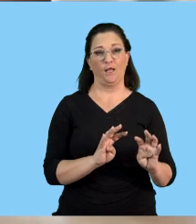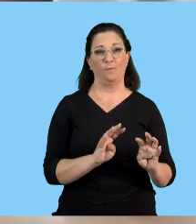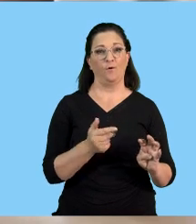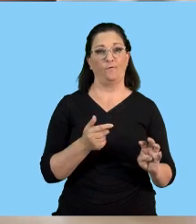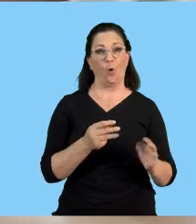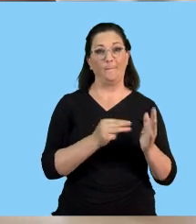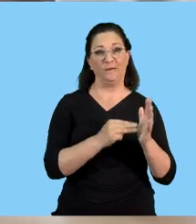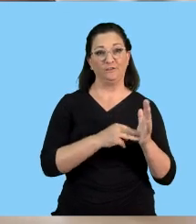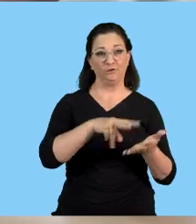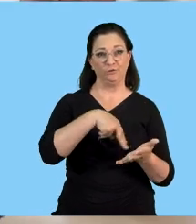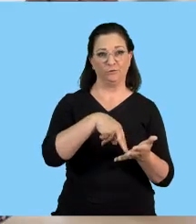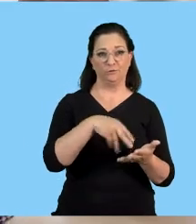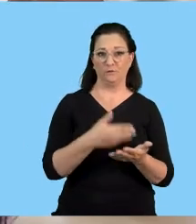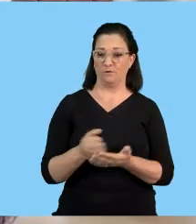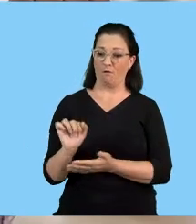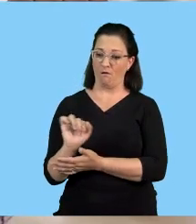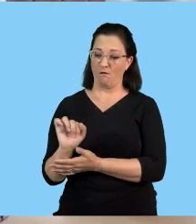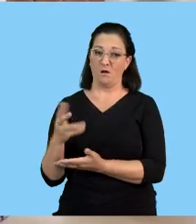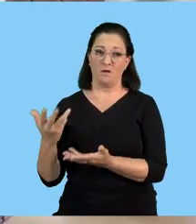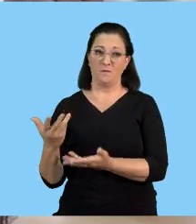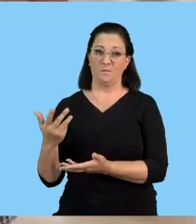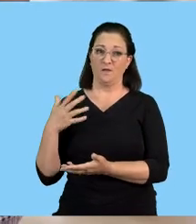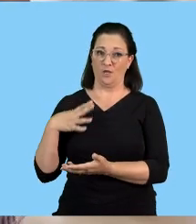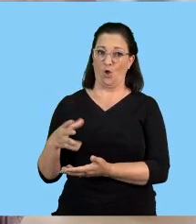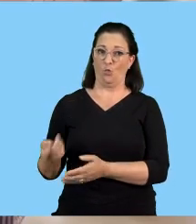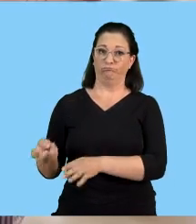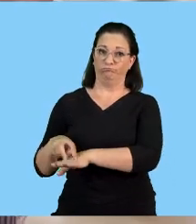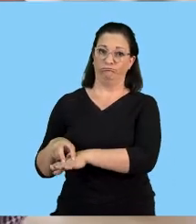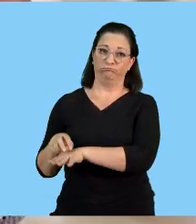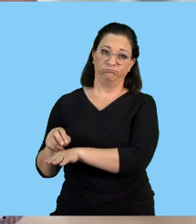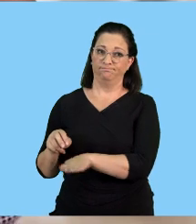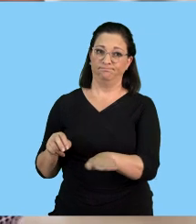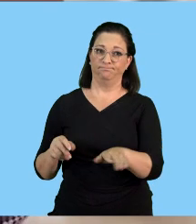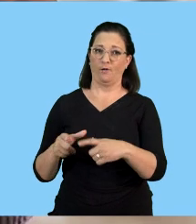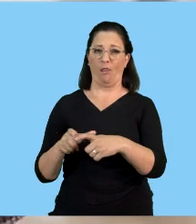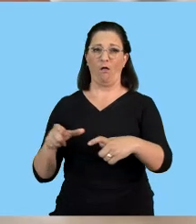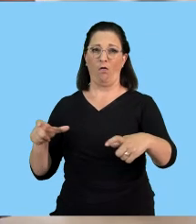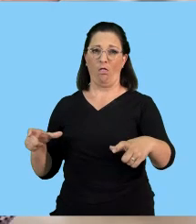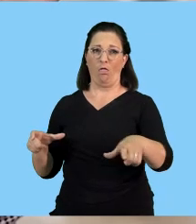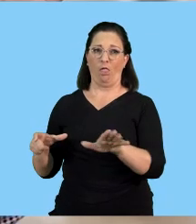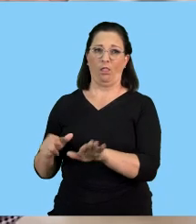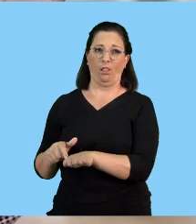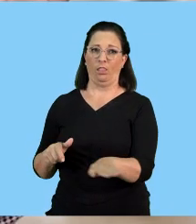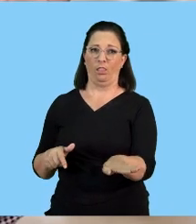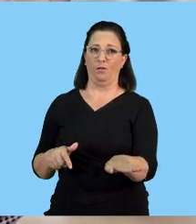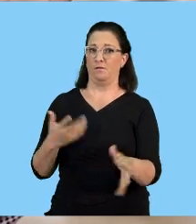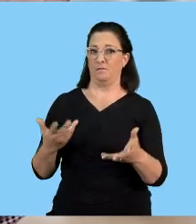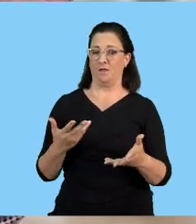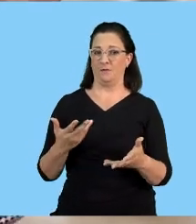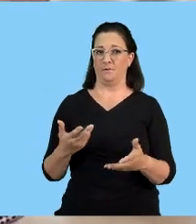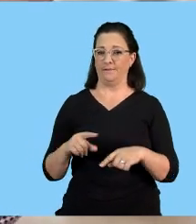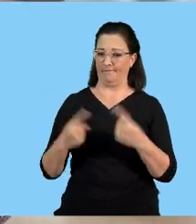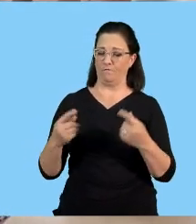dance, we can also offer the cars in case they need the cars, if maybe they need the limousines, whatever the brands that you may think